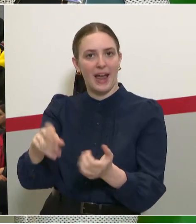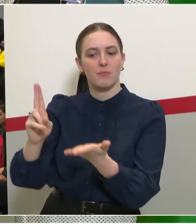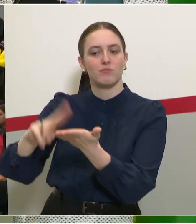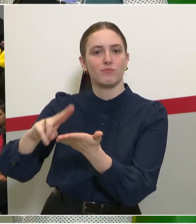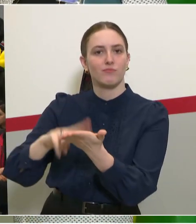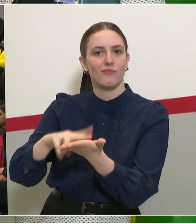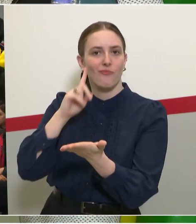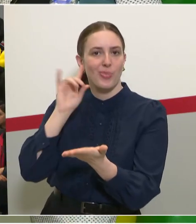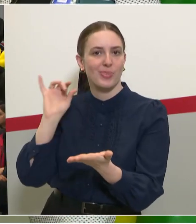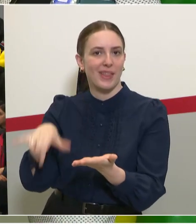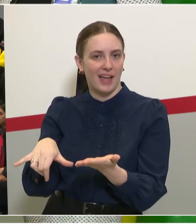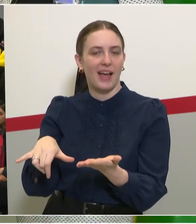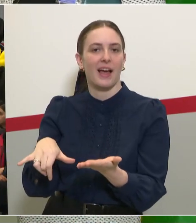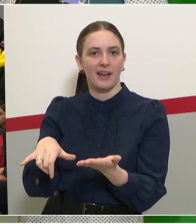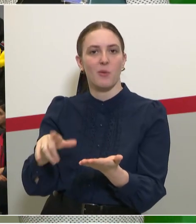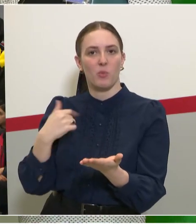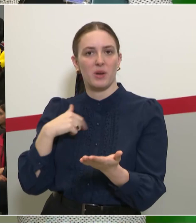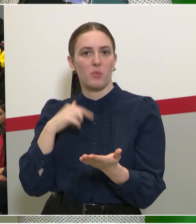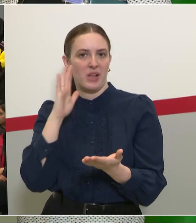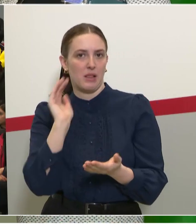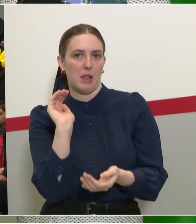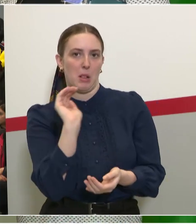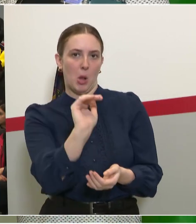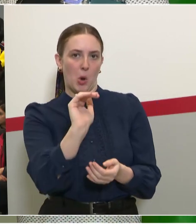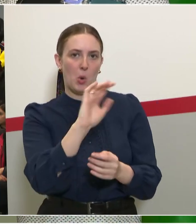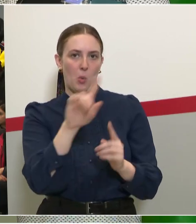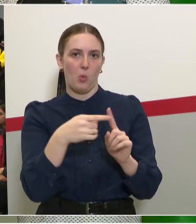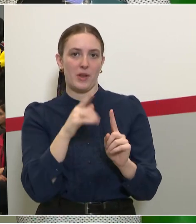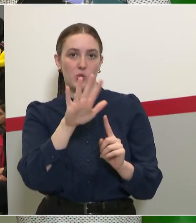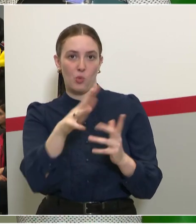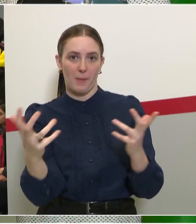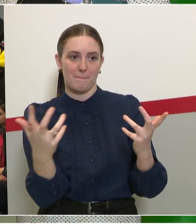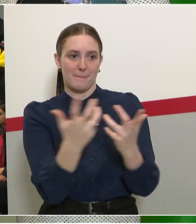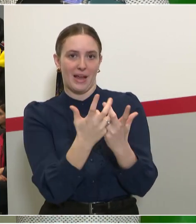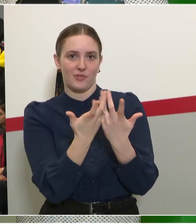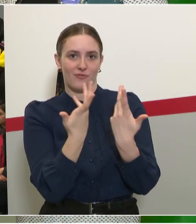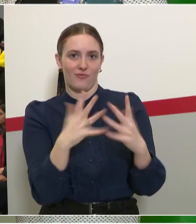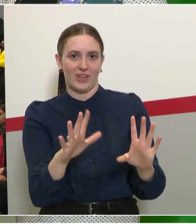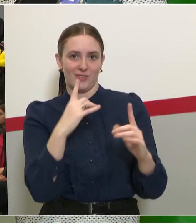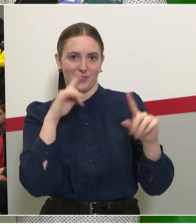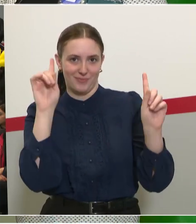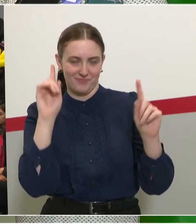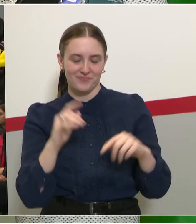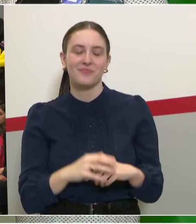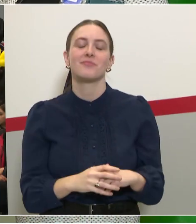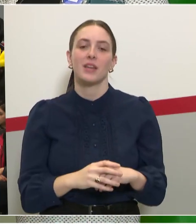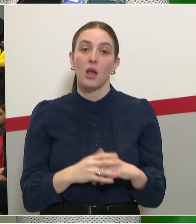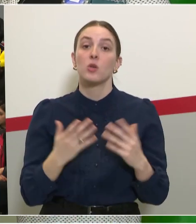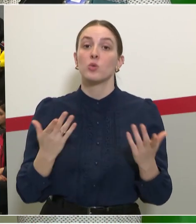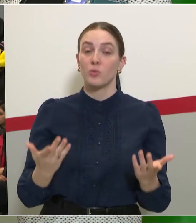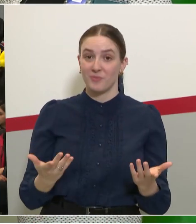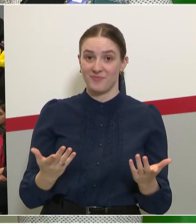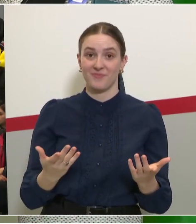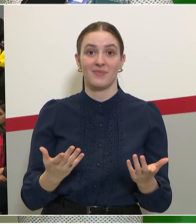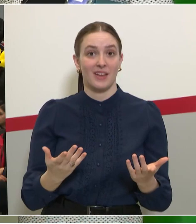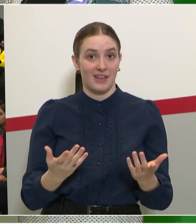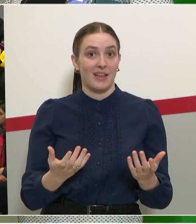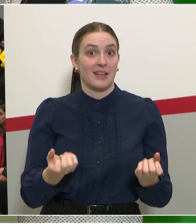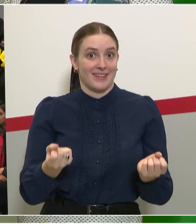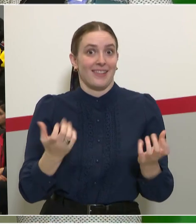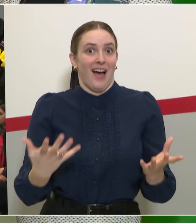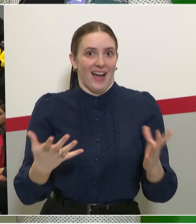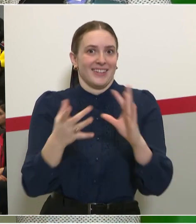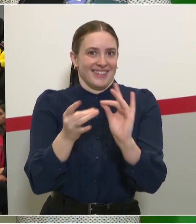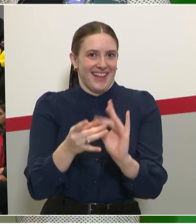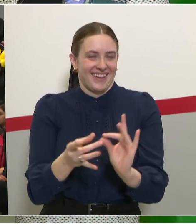up and be alerted when your match has been made. So that's a lot to